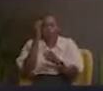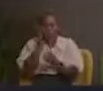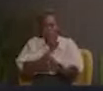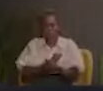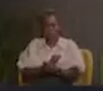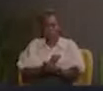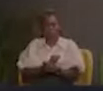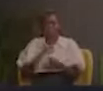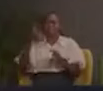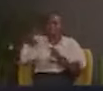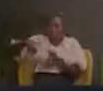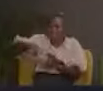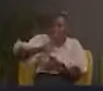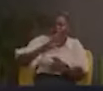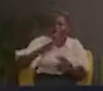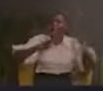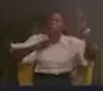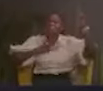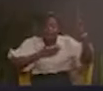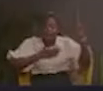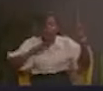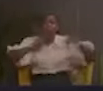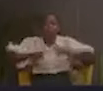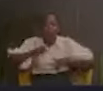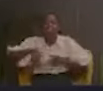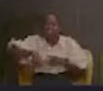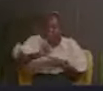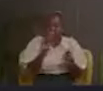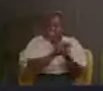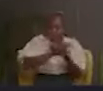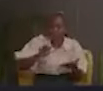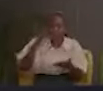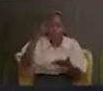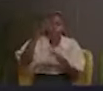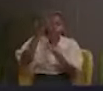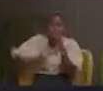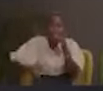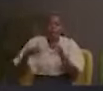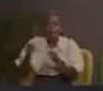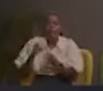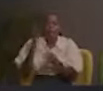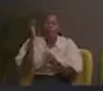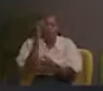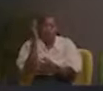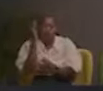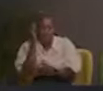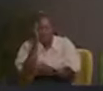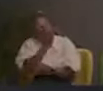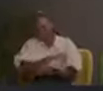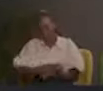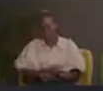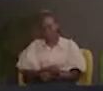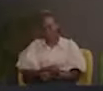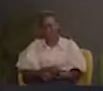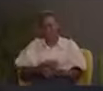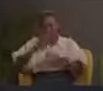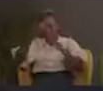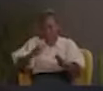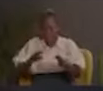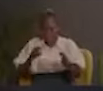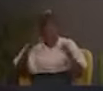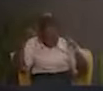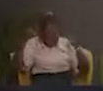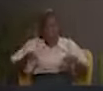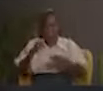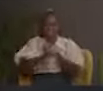are my people, and yet they are destroyed for the lack of knowledge. Hallelujah. Make up your mind this year that